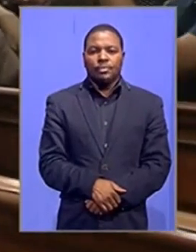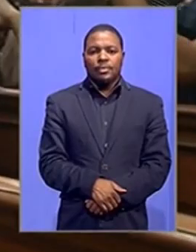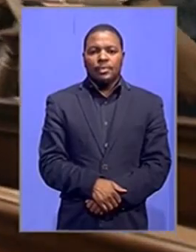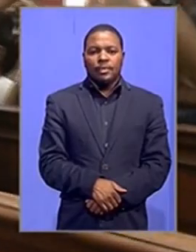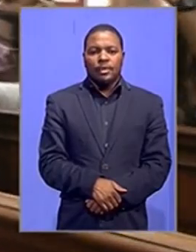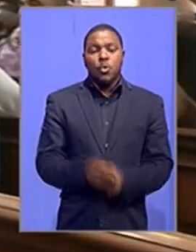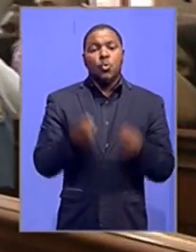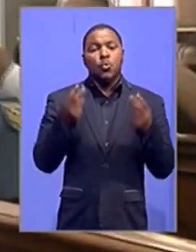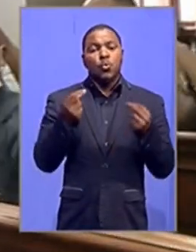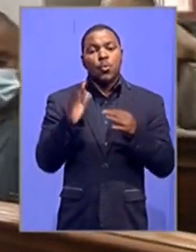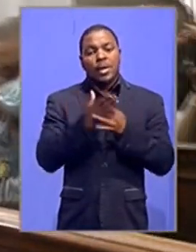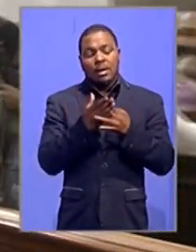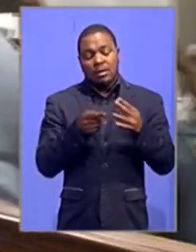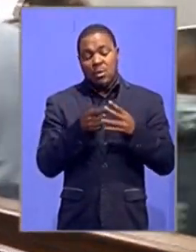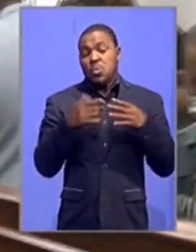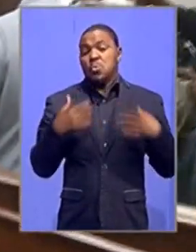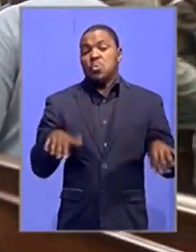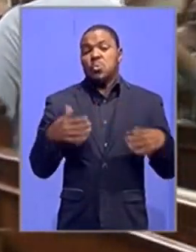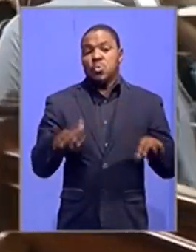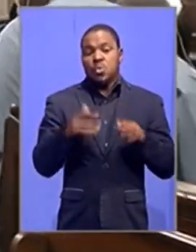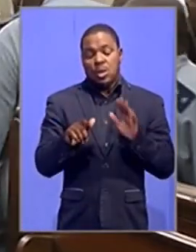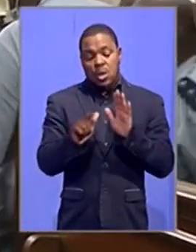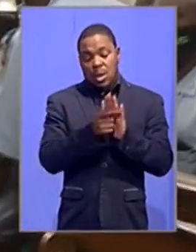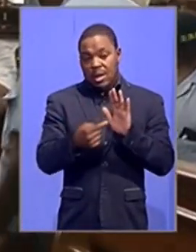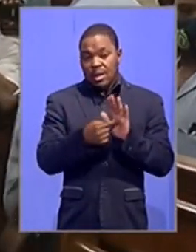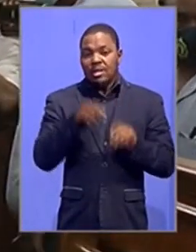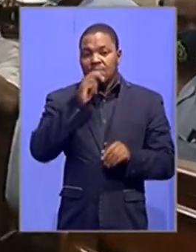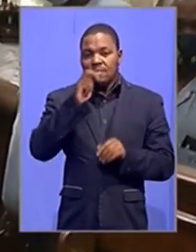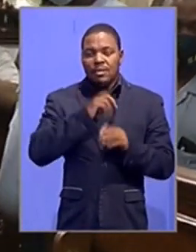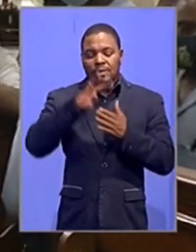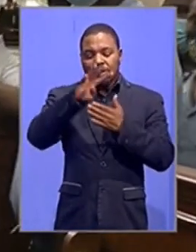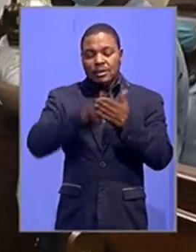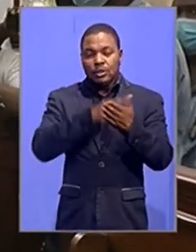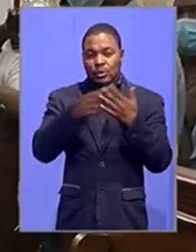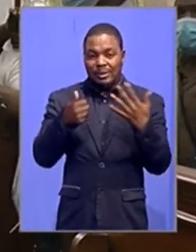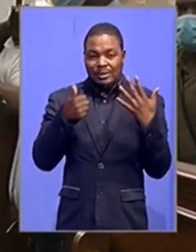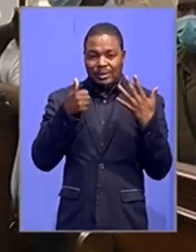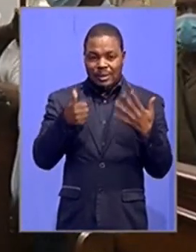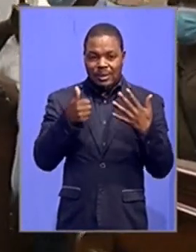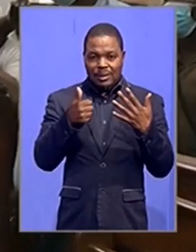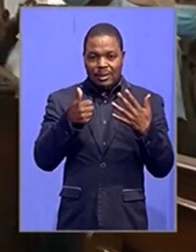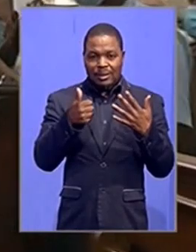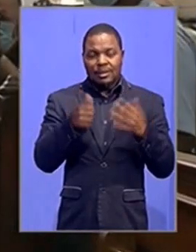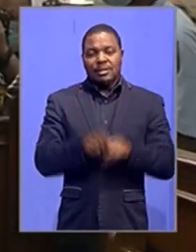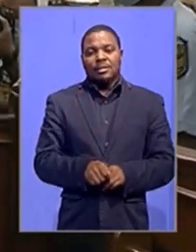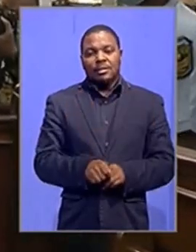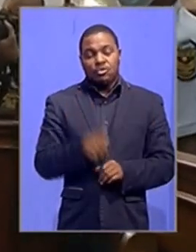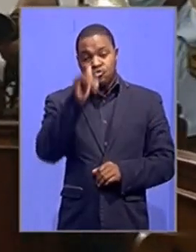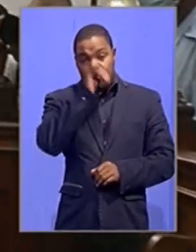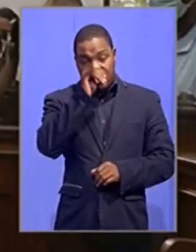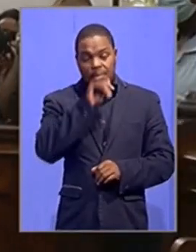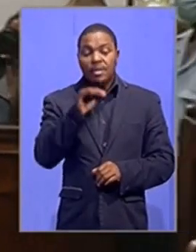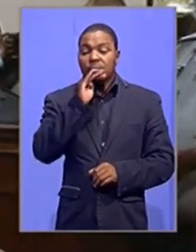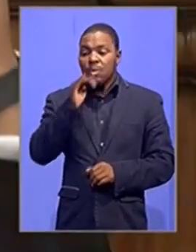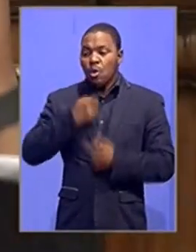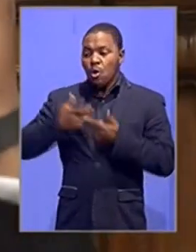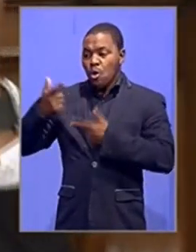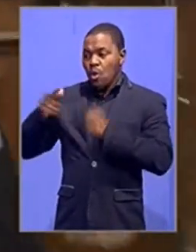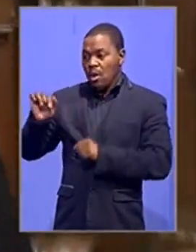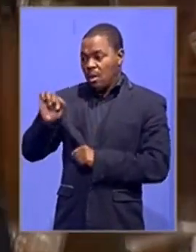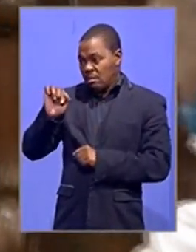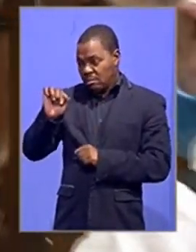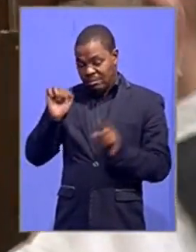Tatofatso e ntšha ke e masisi e ka semolao e kaiwang e le Schedule 6 offense. Se kaya gore babueledi ba tshwanetse go neela